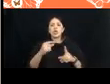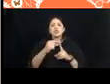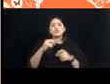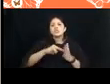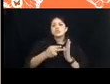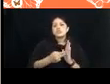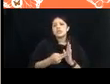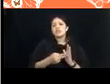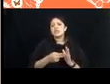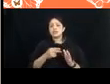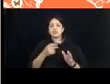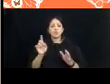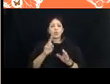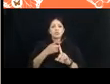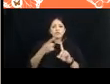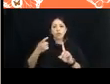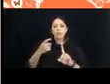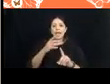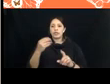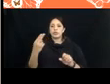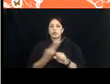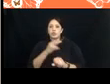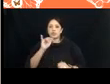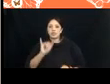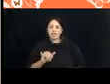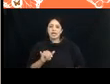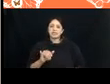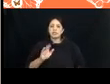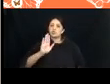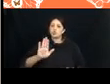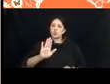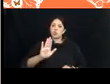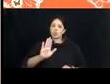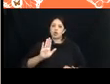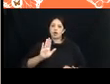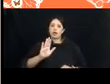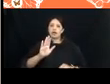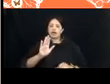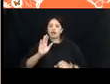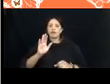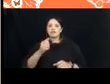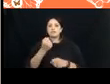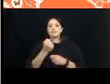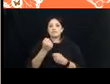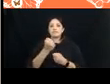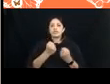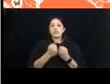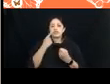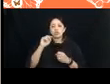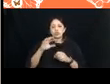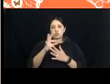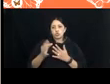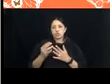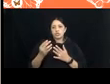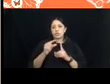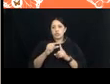implications? Where do they come from? And to use that as your foundation for choosing a term or a label. But as